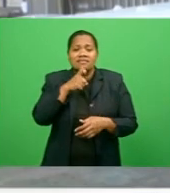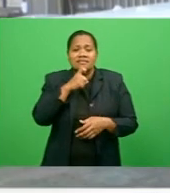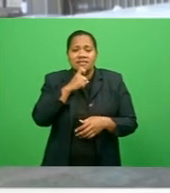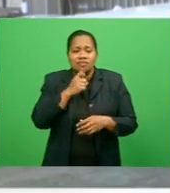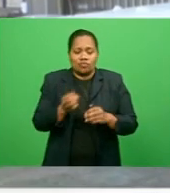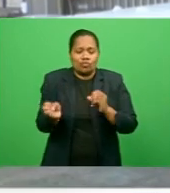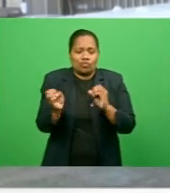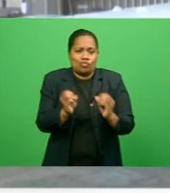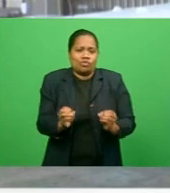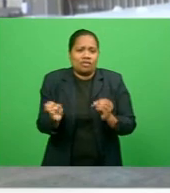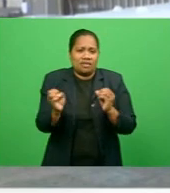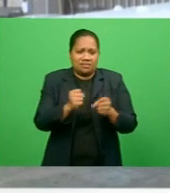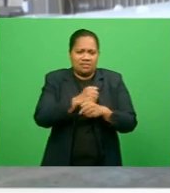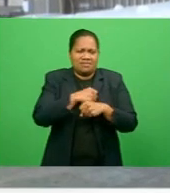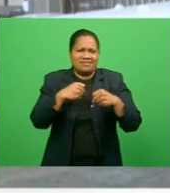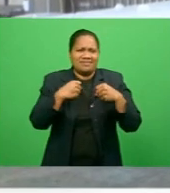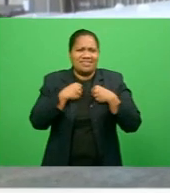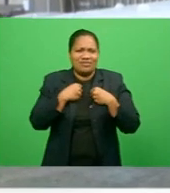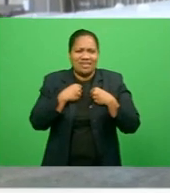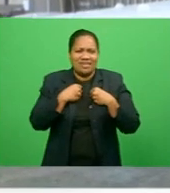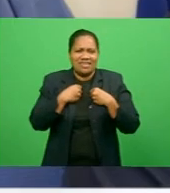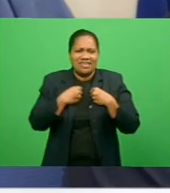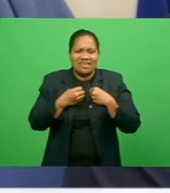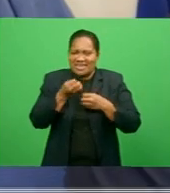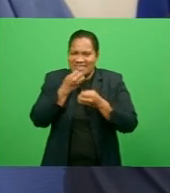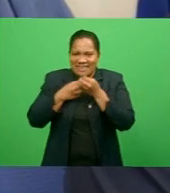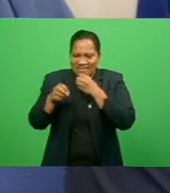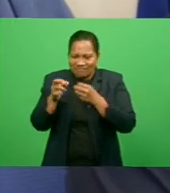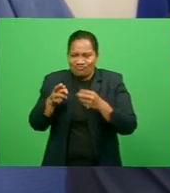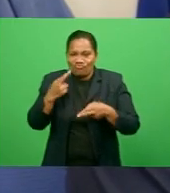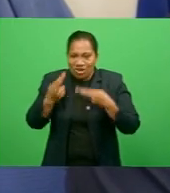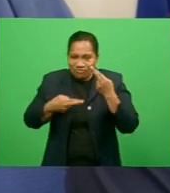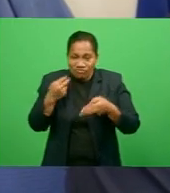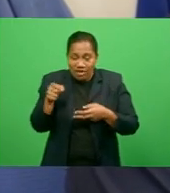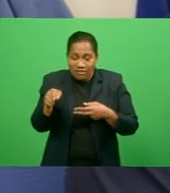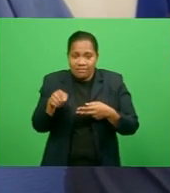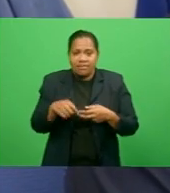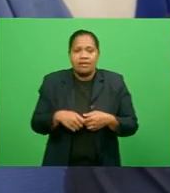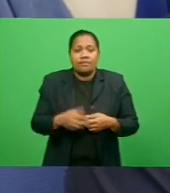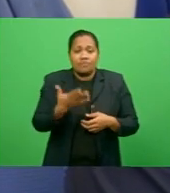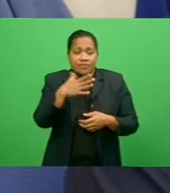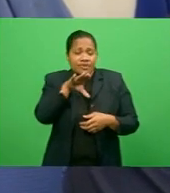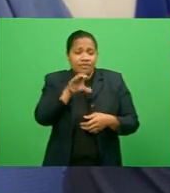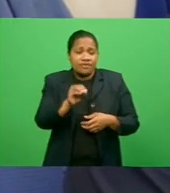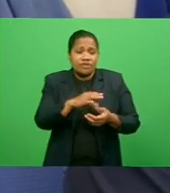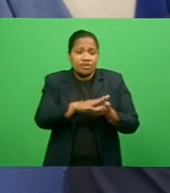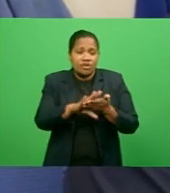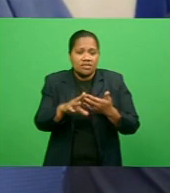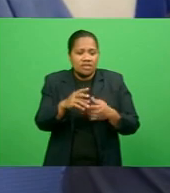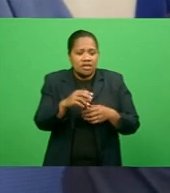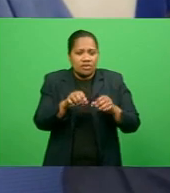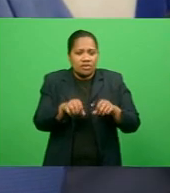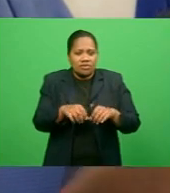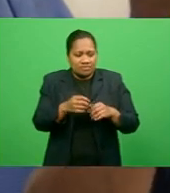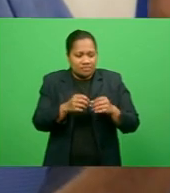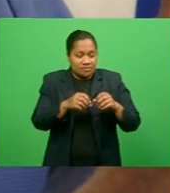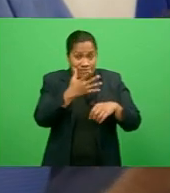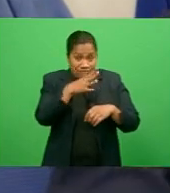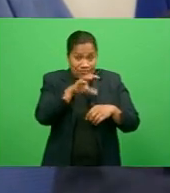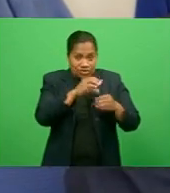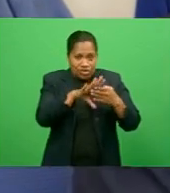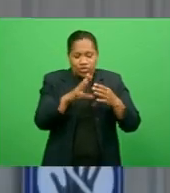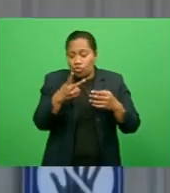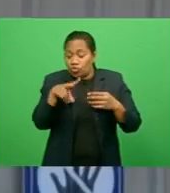our dining restaurant, and the $50 was broken up. $20 goes to went to the